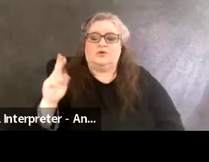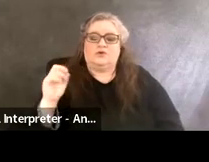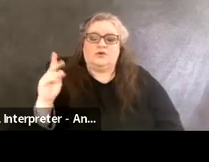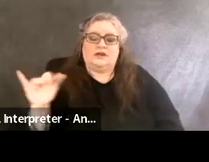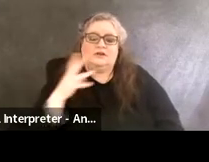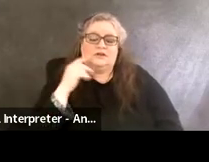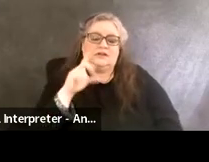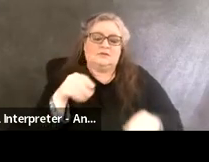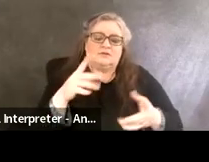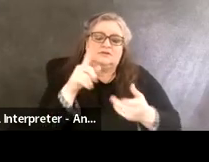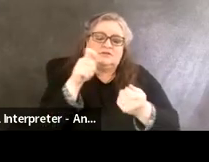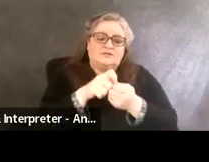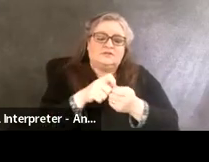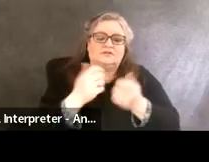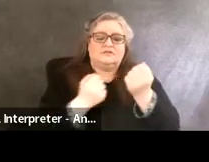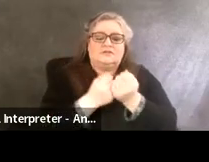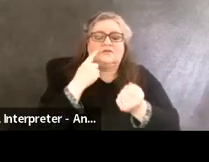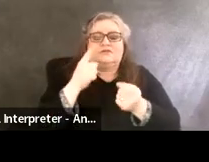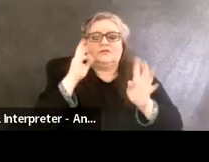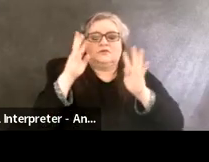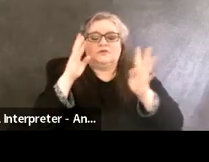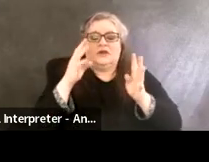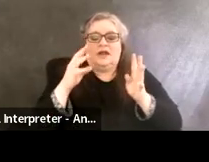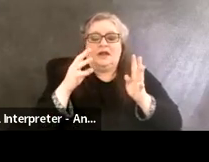providing specific support to the creative sector